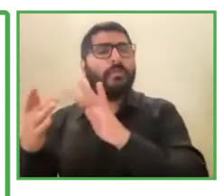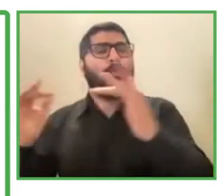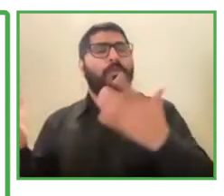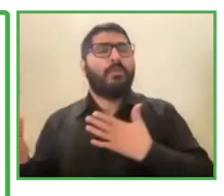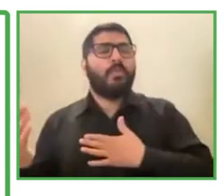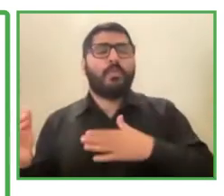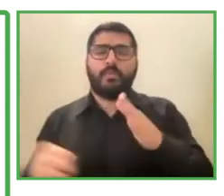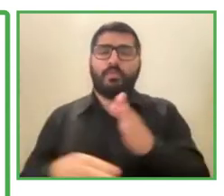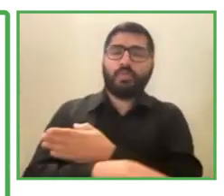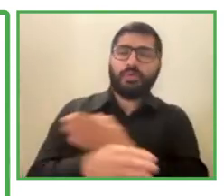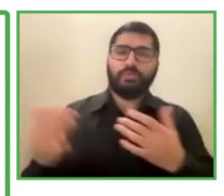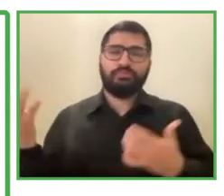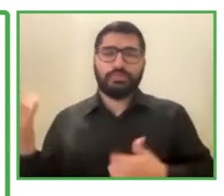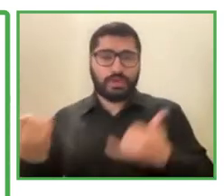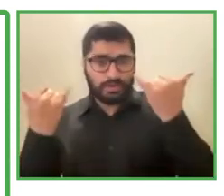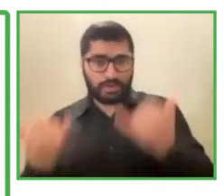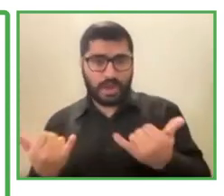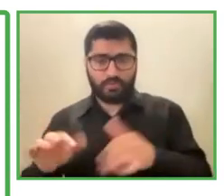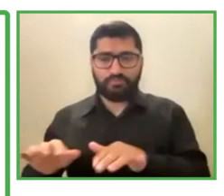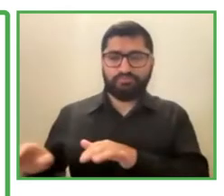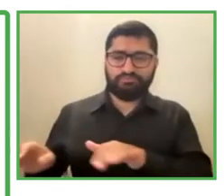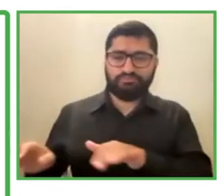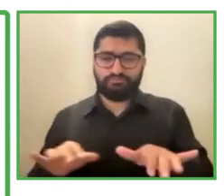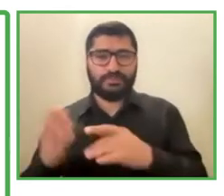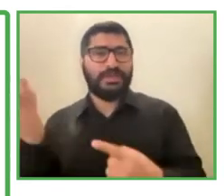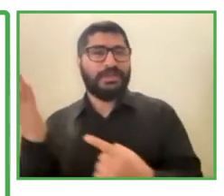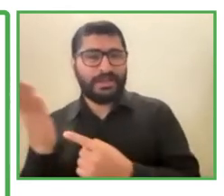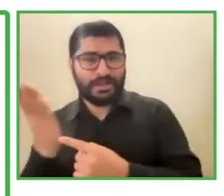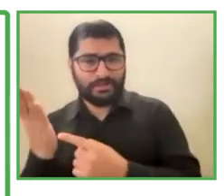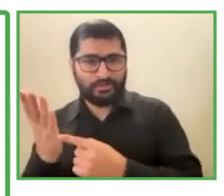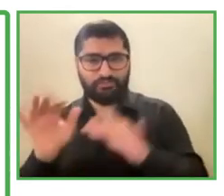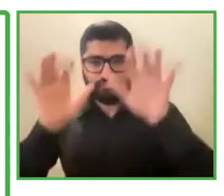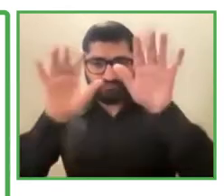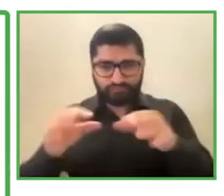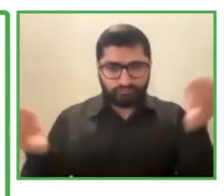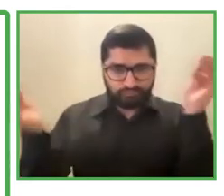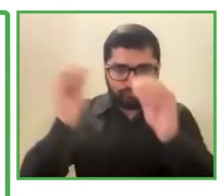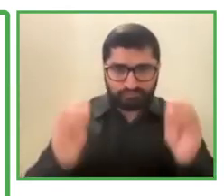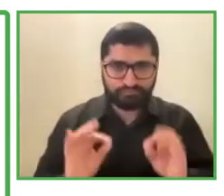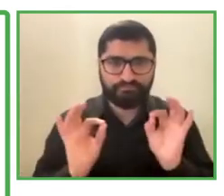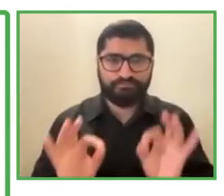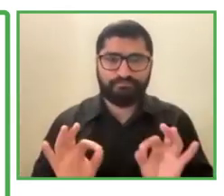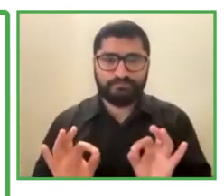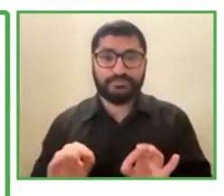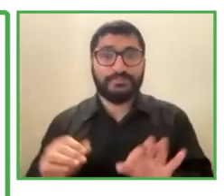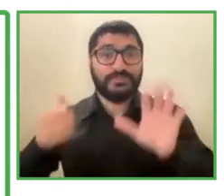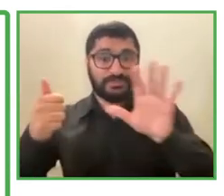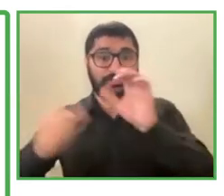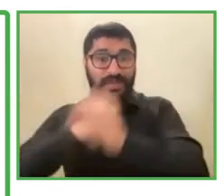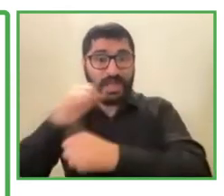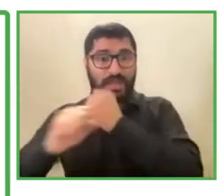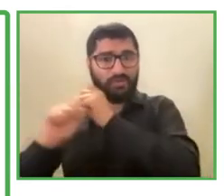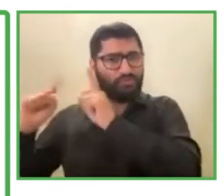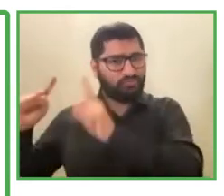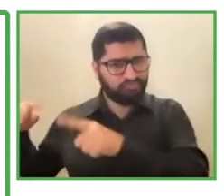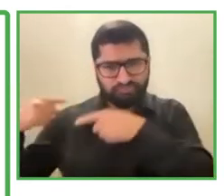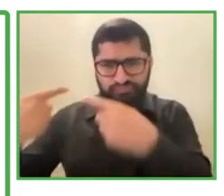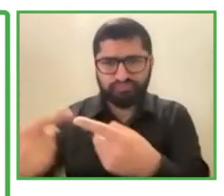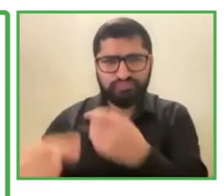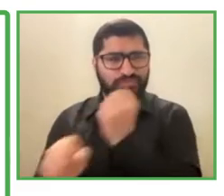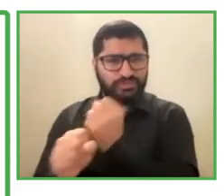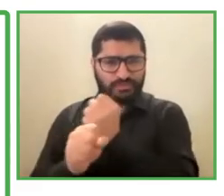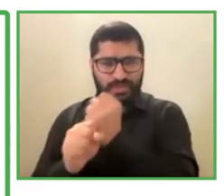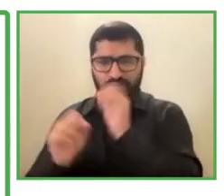IT professional. He's been working for Fundación Luz for 6 years as an instructor and technician,